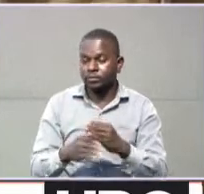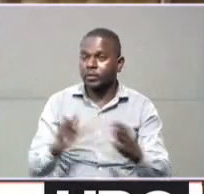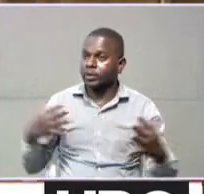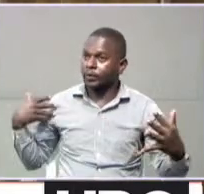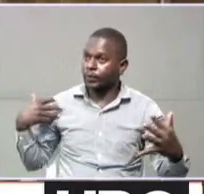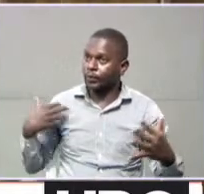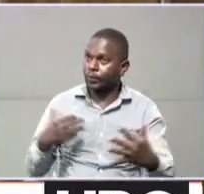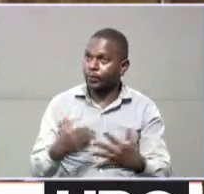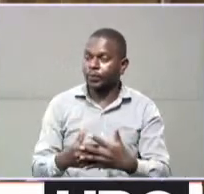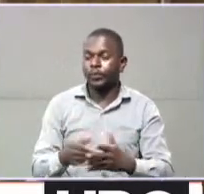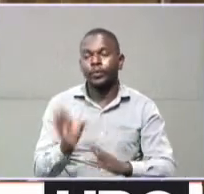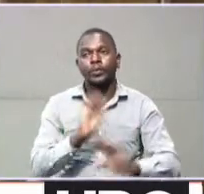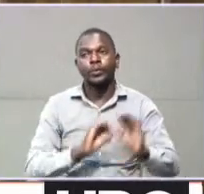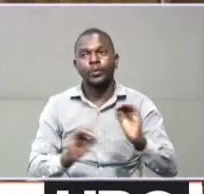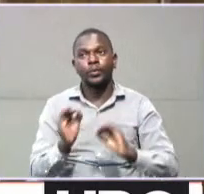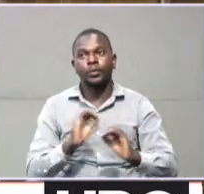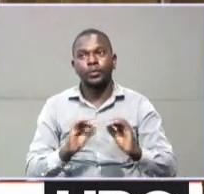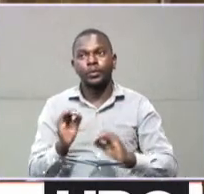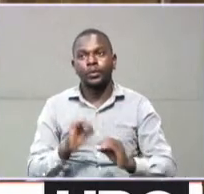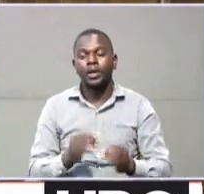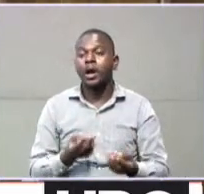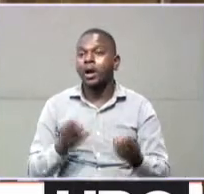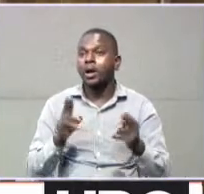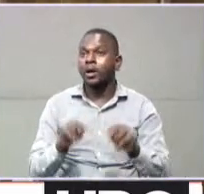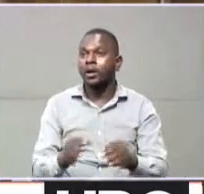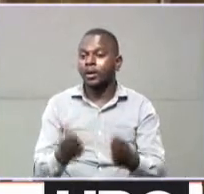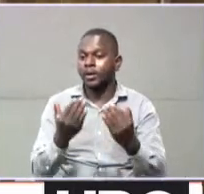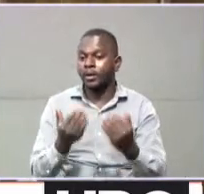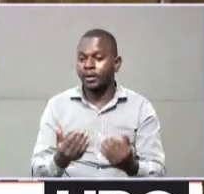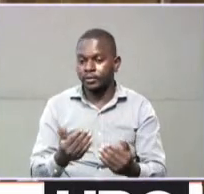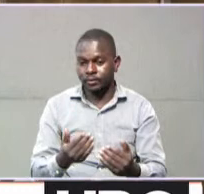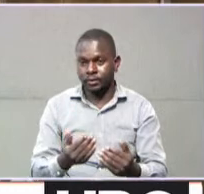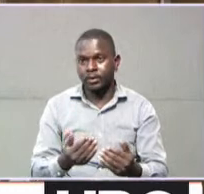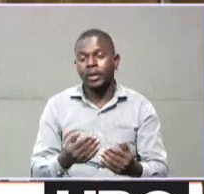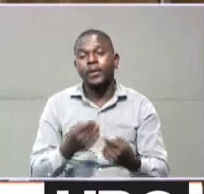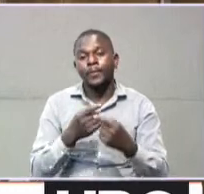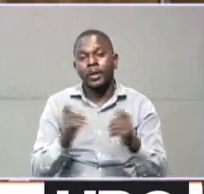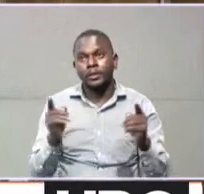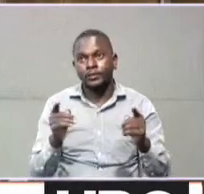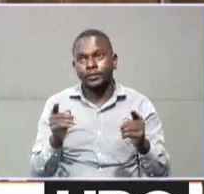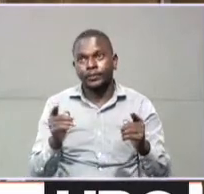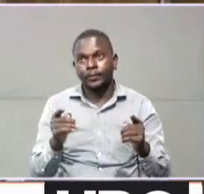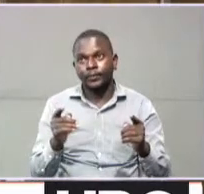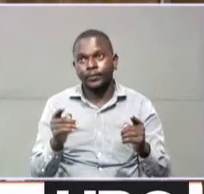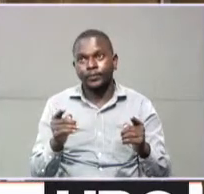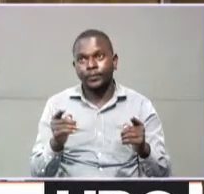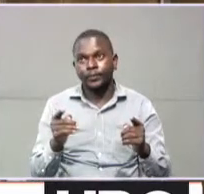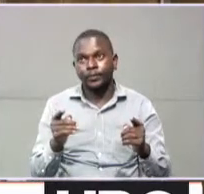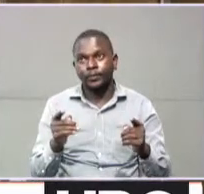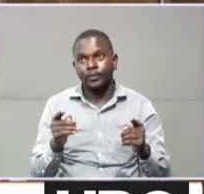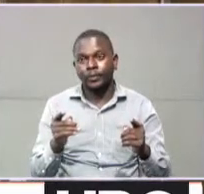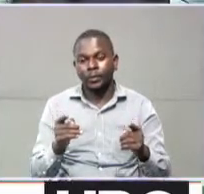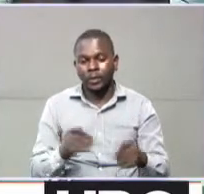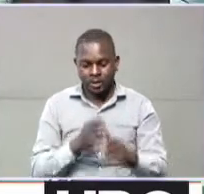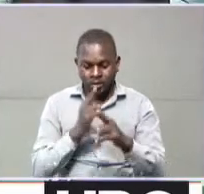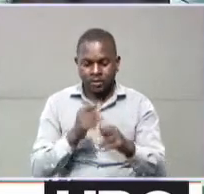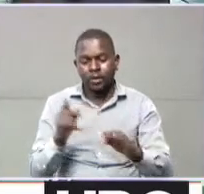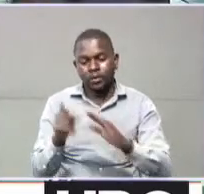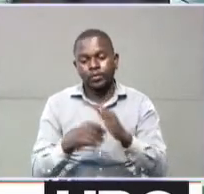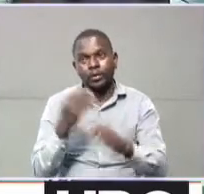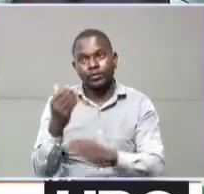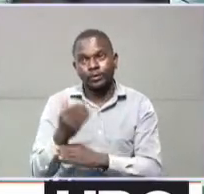nothing has taken place since now i mean up to now right now and yet right they our prime